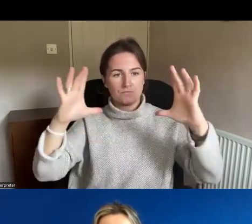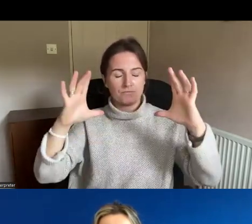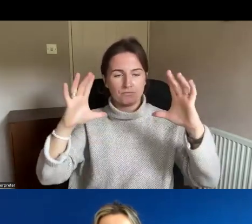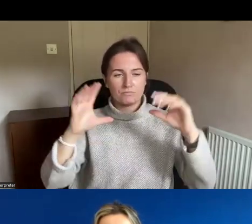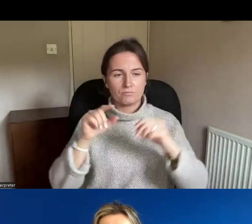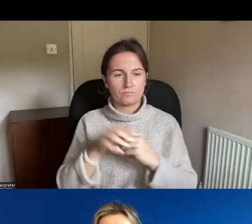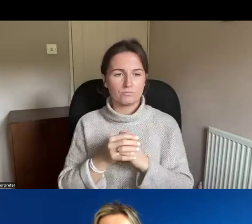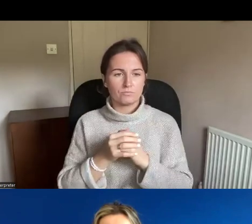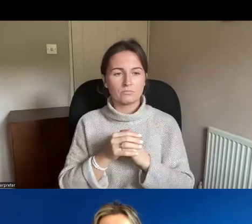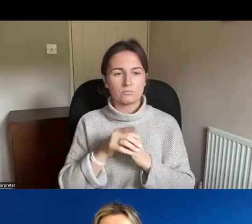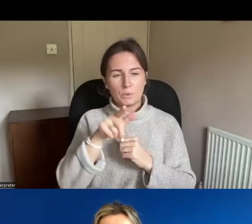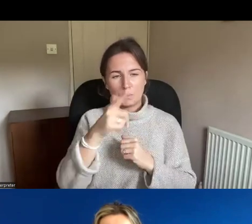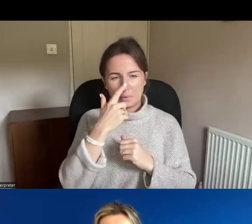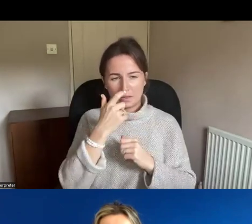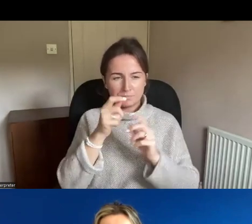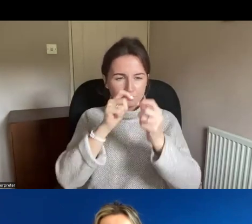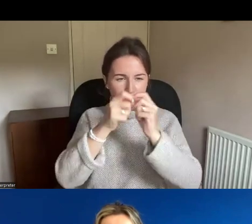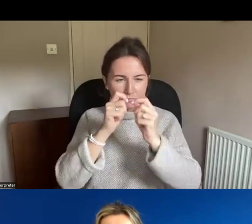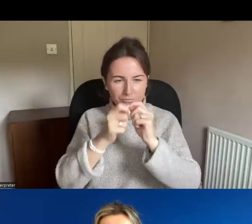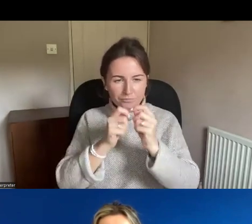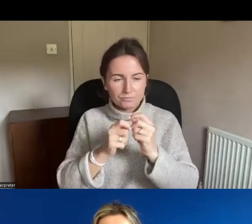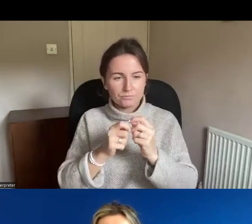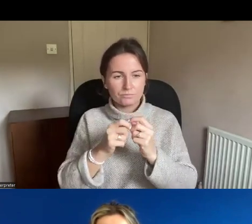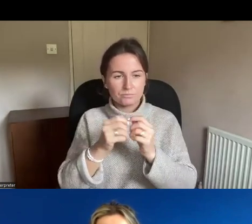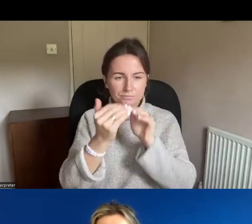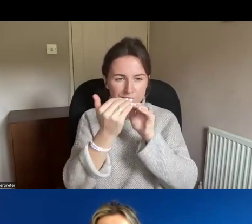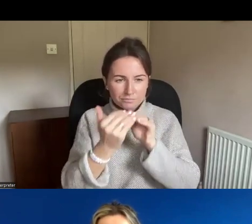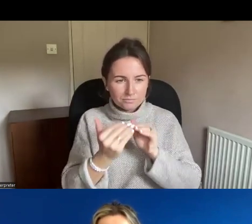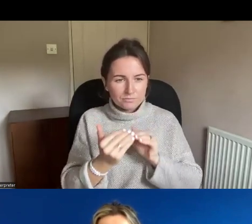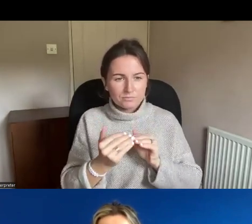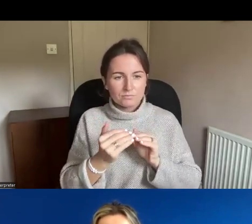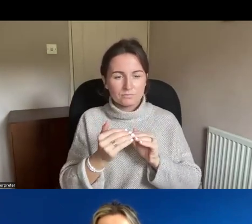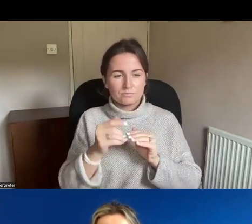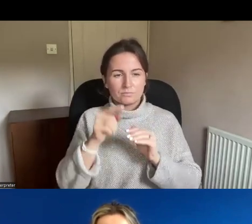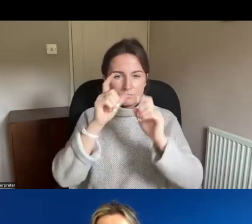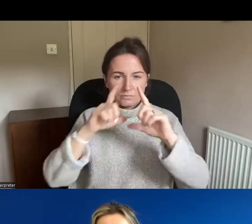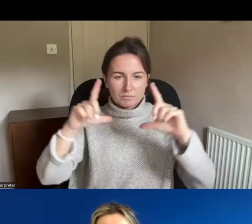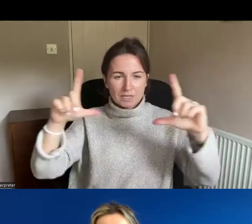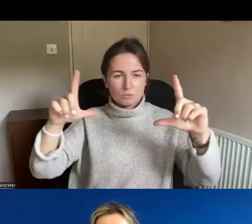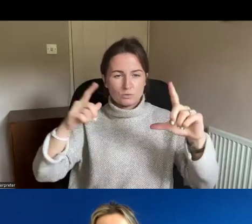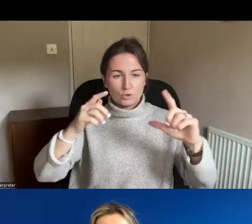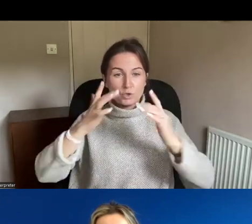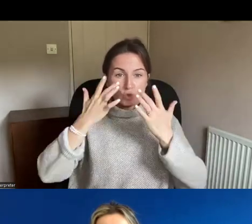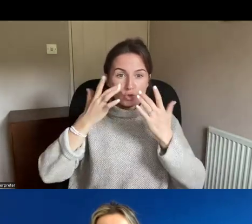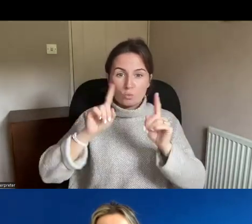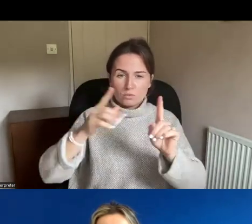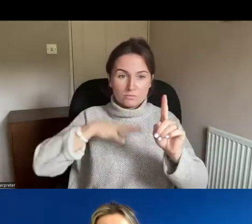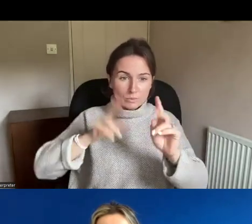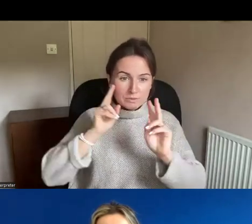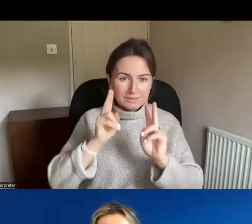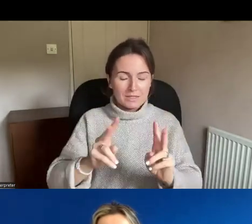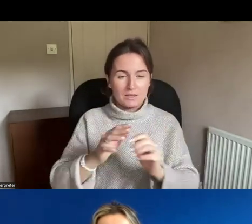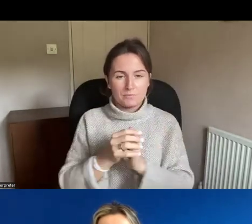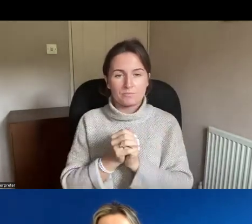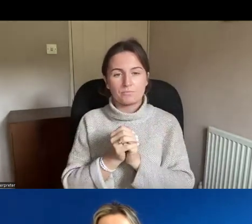guess, personalize or make your dashboard have the information that you're interested in. So if you